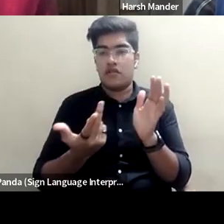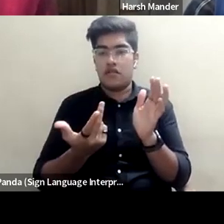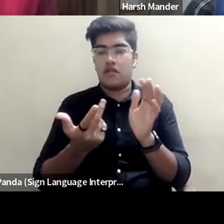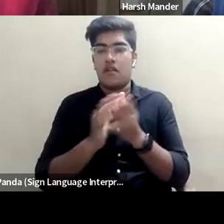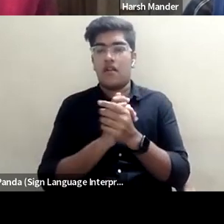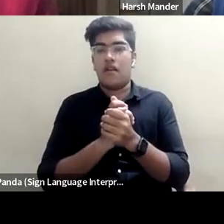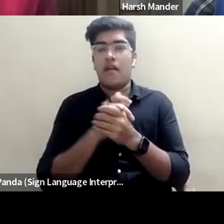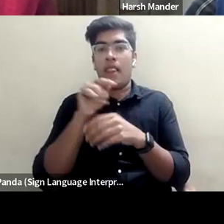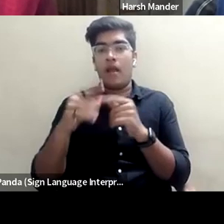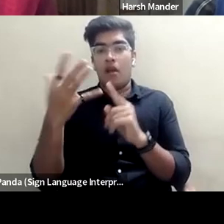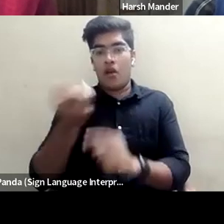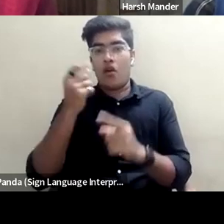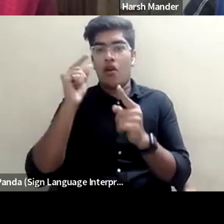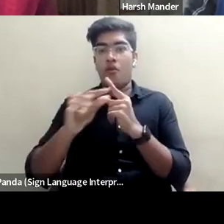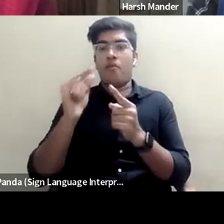brought this private member bill